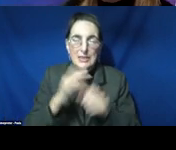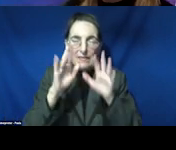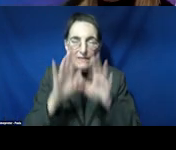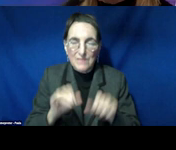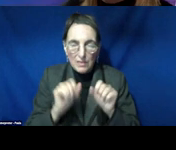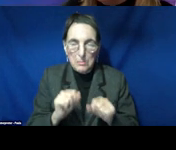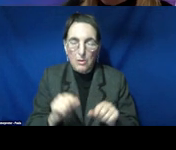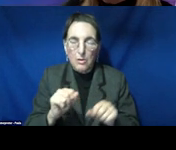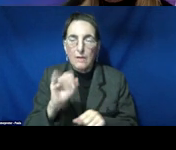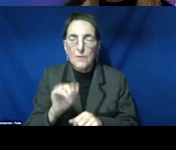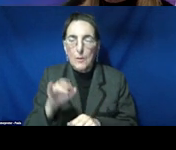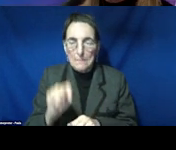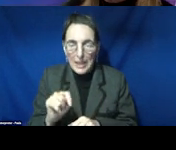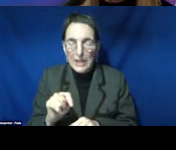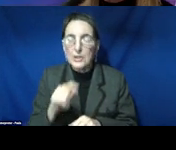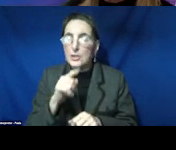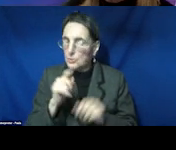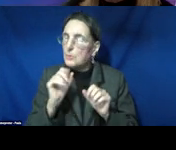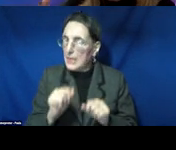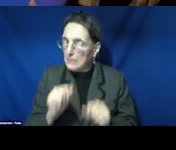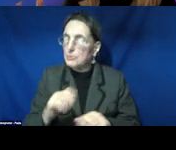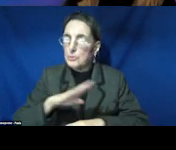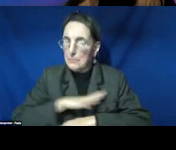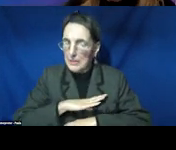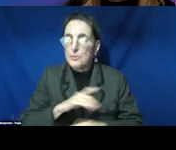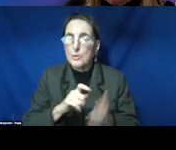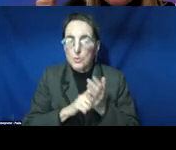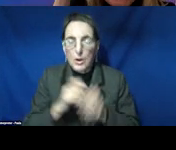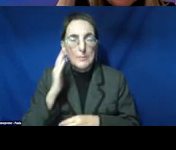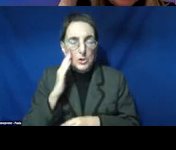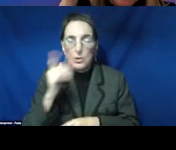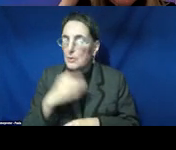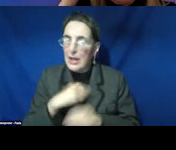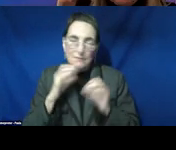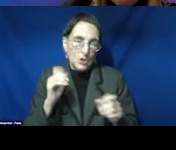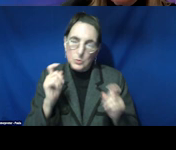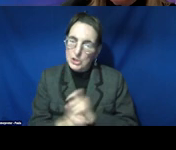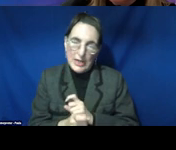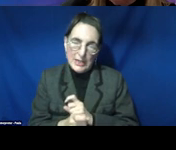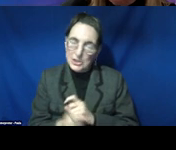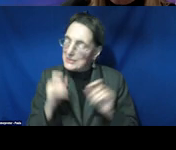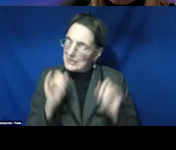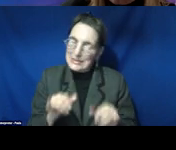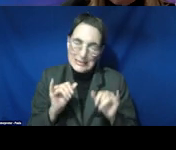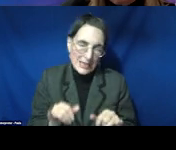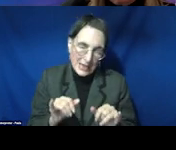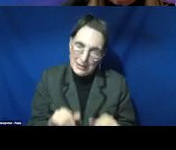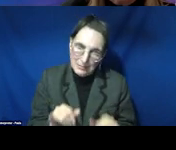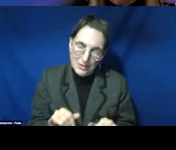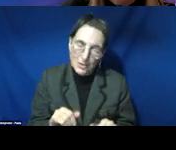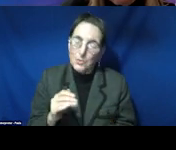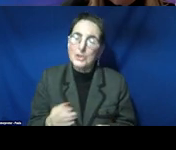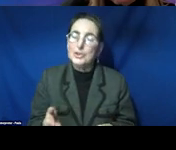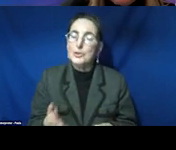that way you will still be able to meet the requirement knowing that you have no change from what you